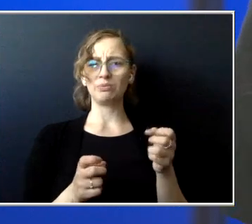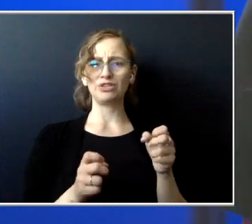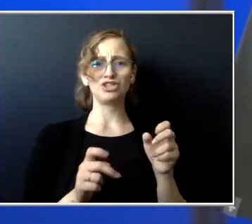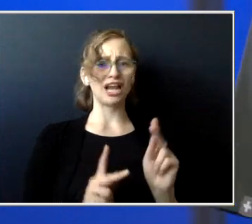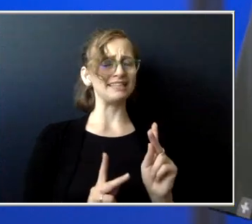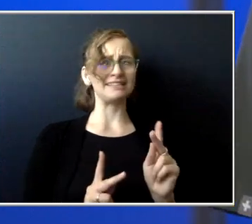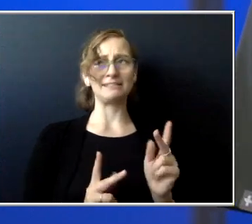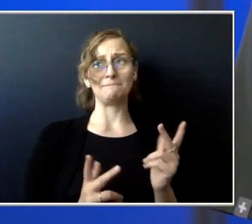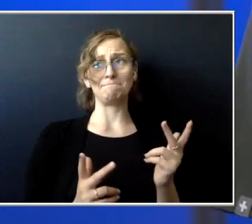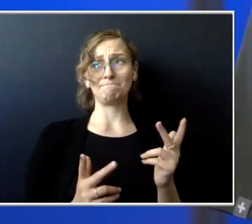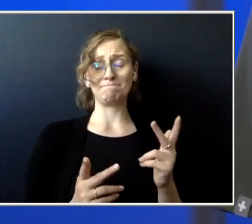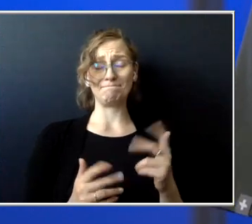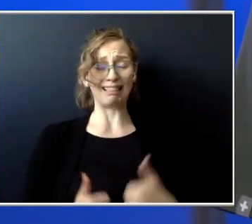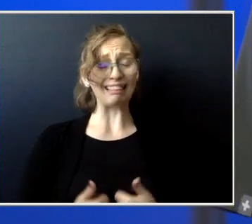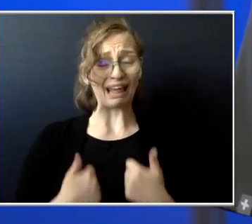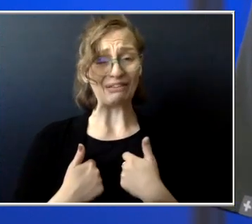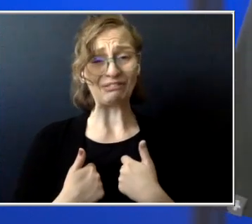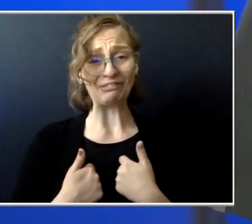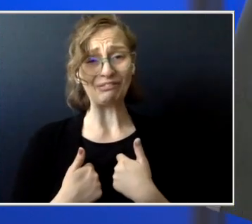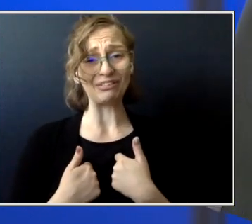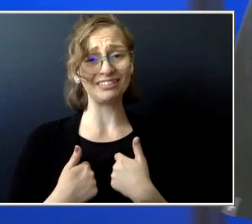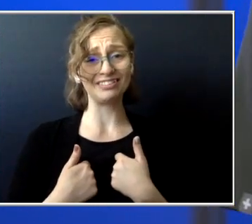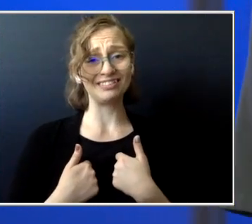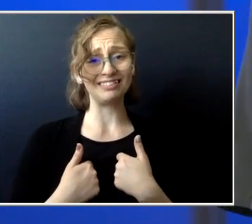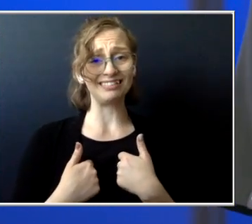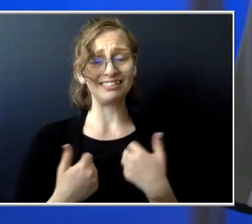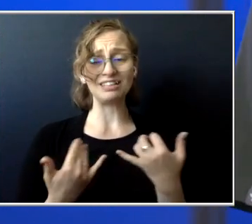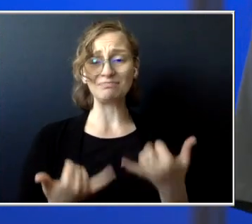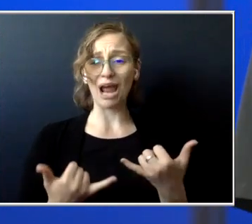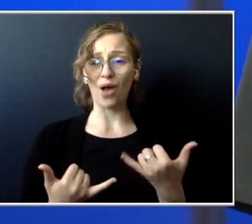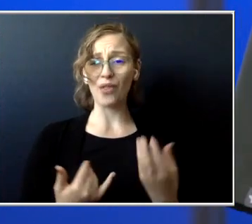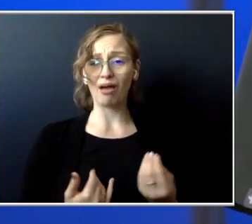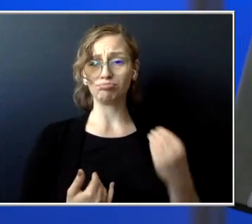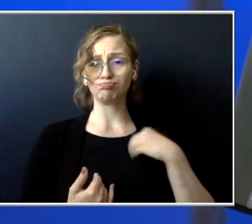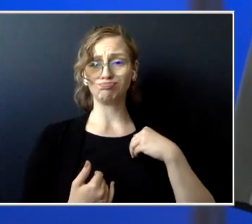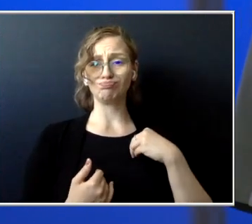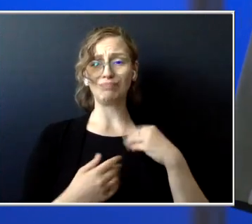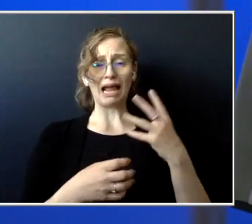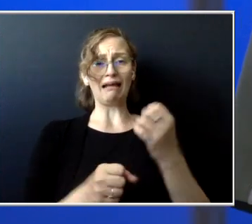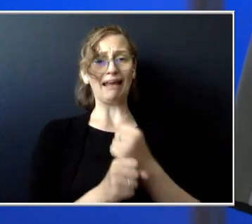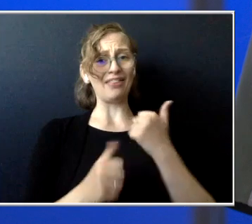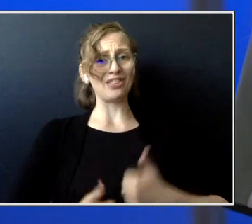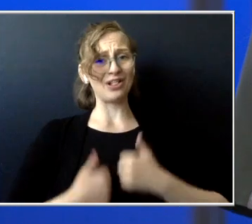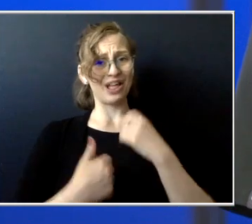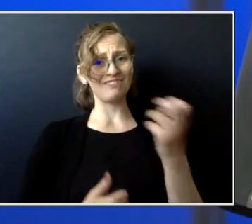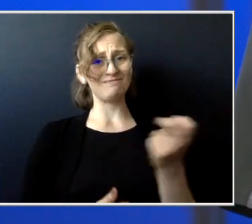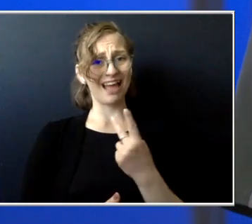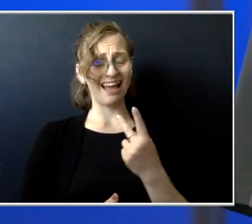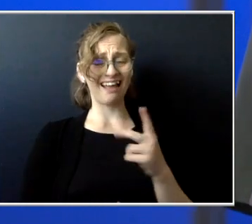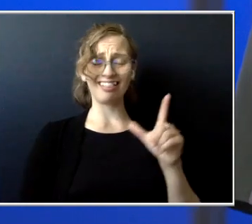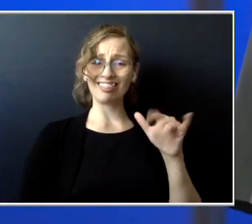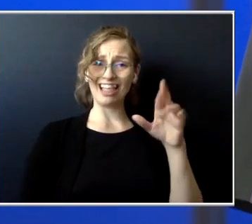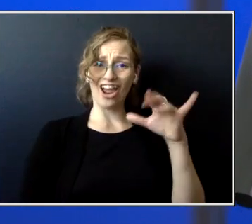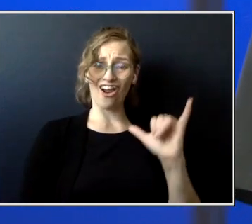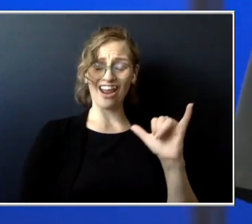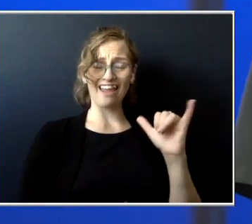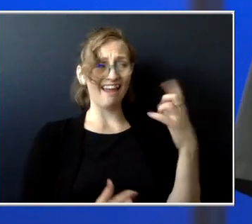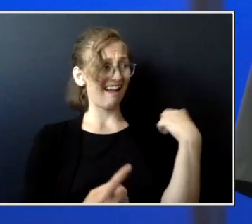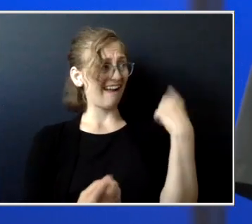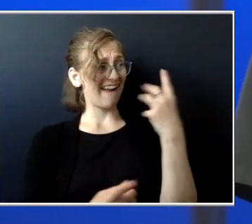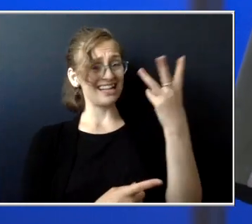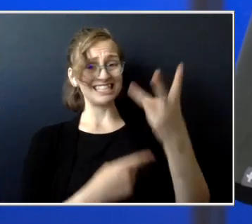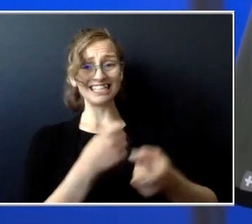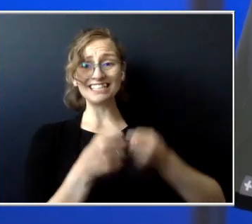live, they have this device, and like Larry got, he's 6 years on this, and it's just amazing seeing